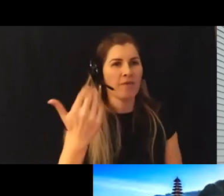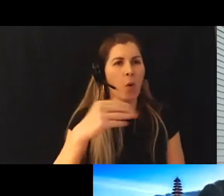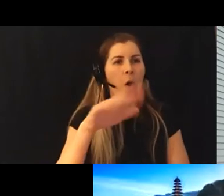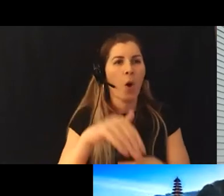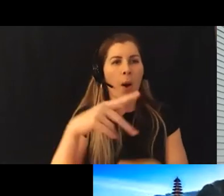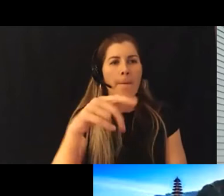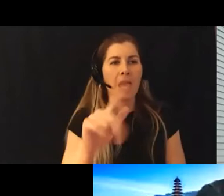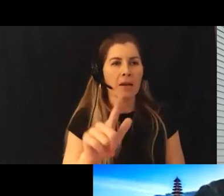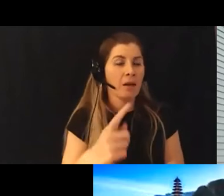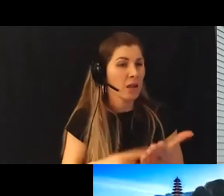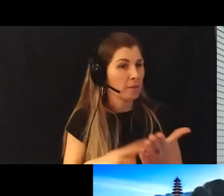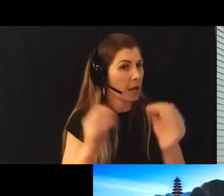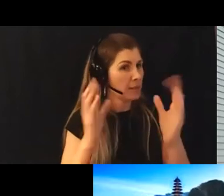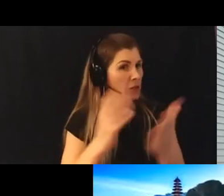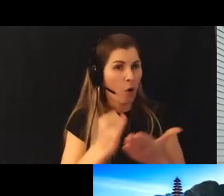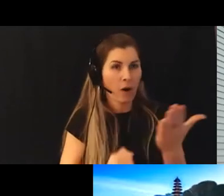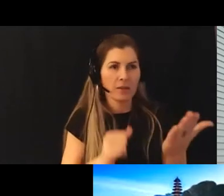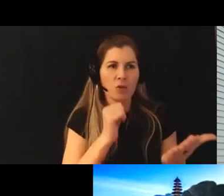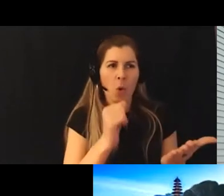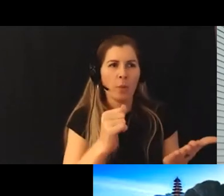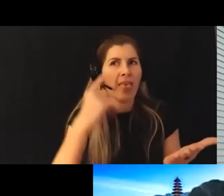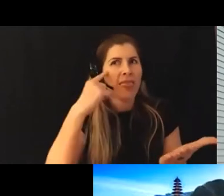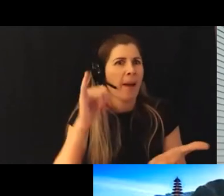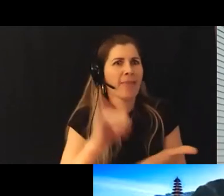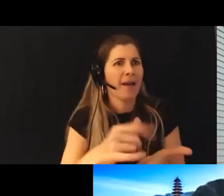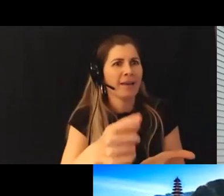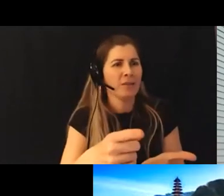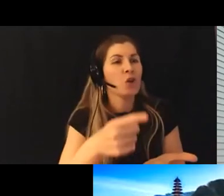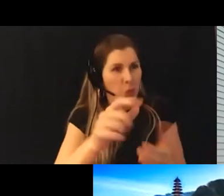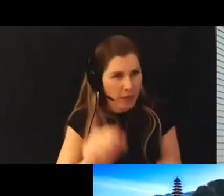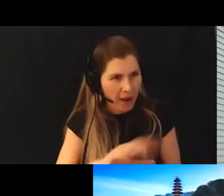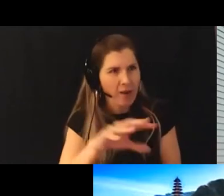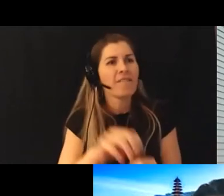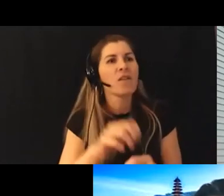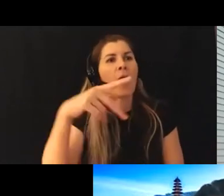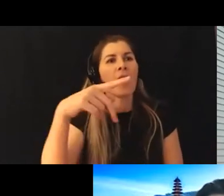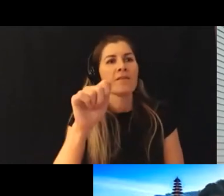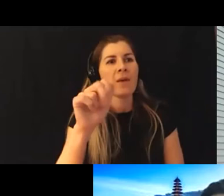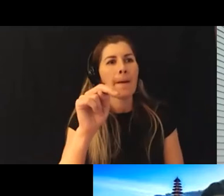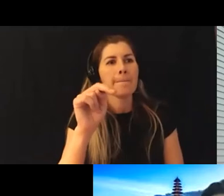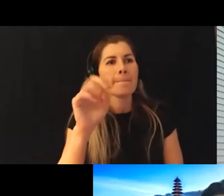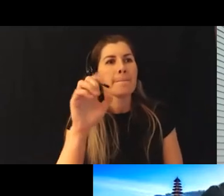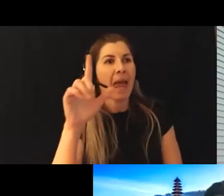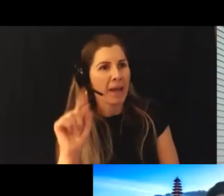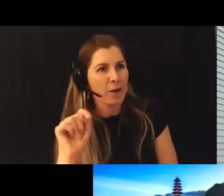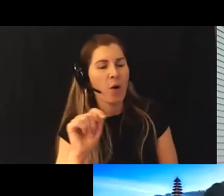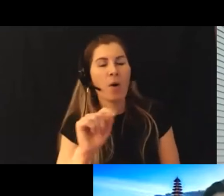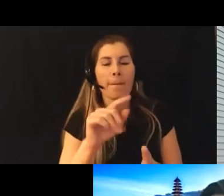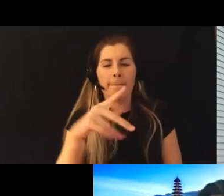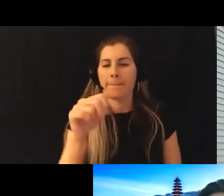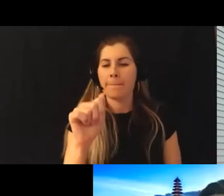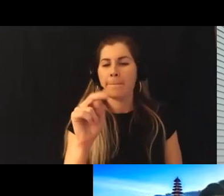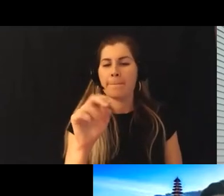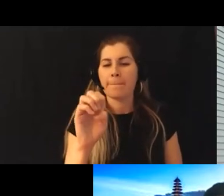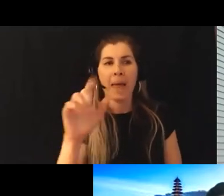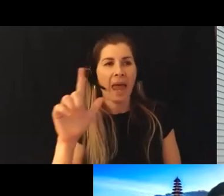advantage of that opportunity, not only to see, serve on the panel, but to see what questions are being asked in some of these